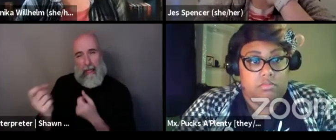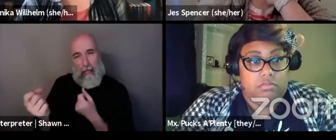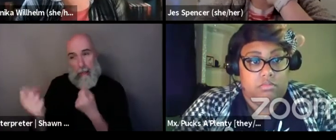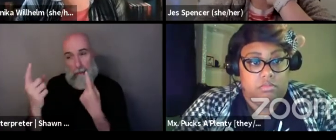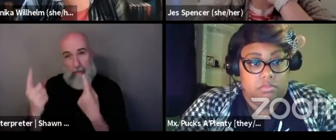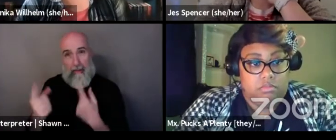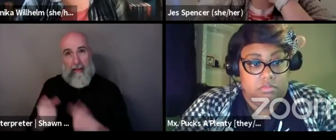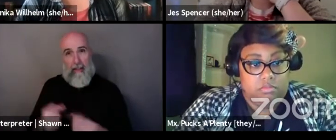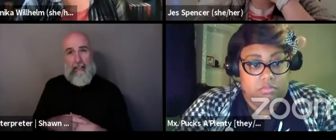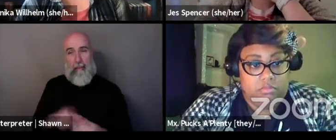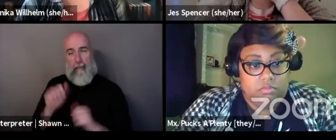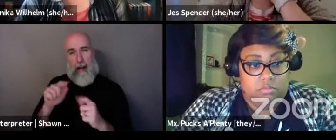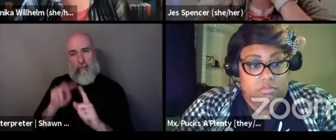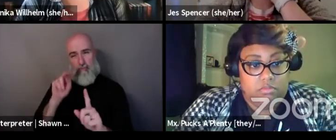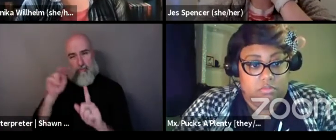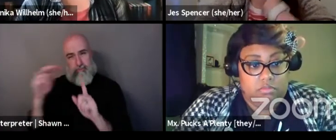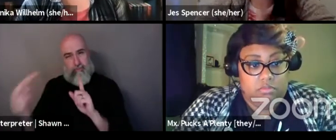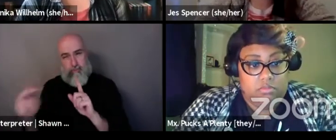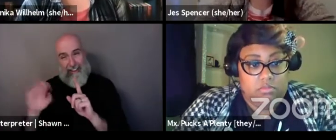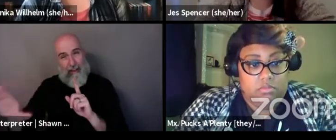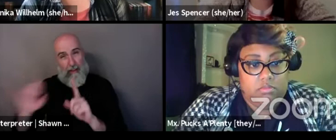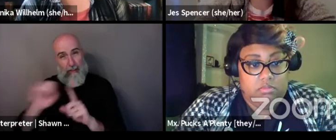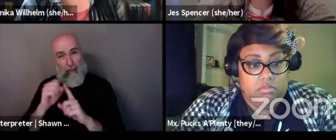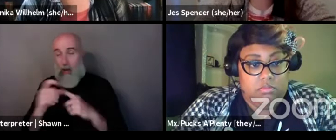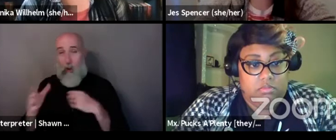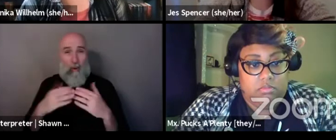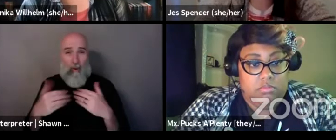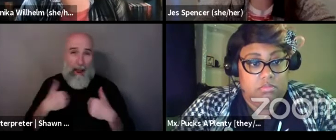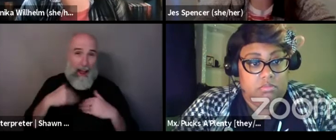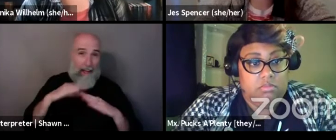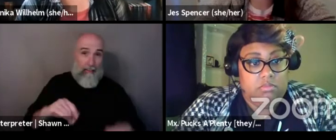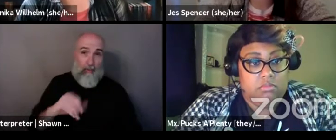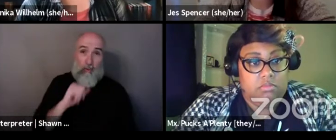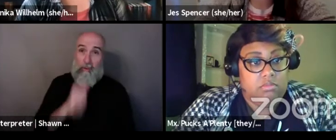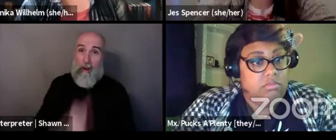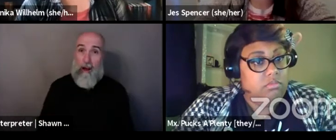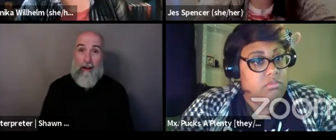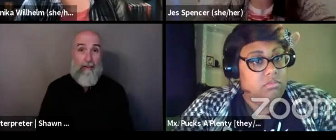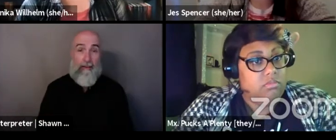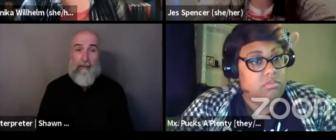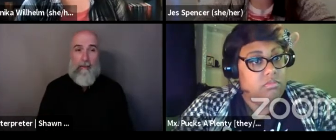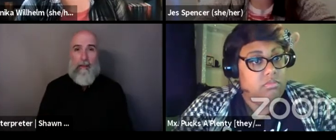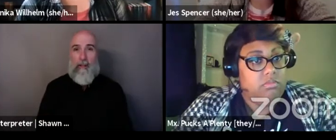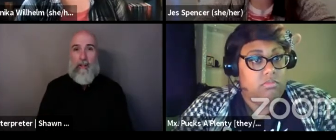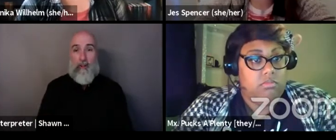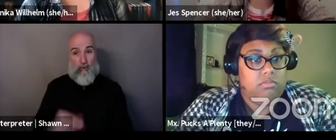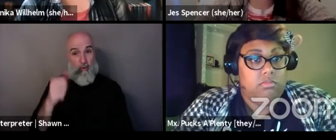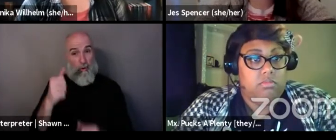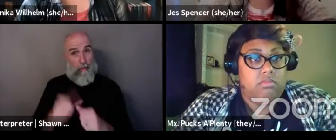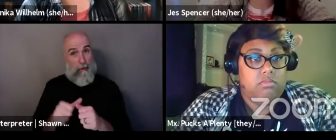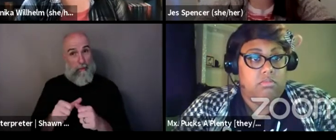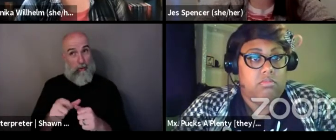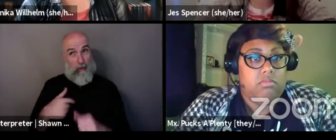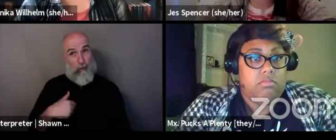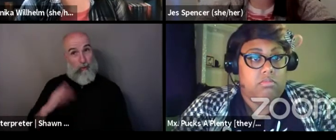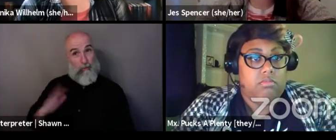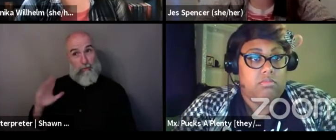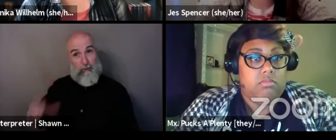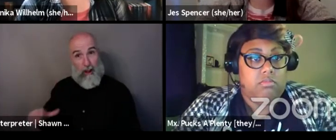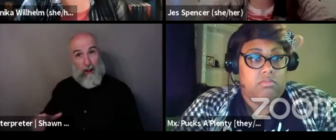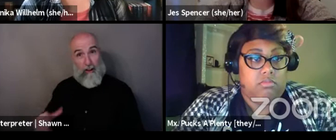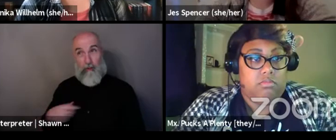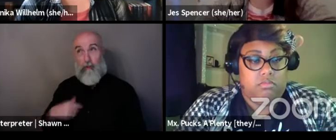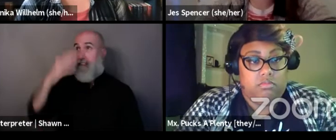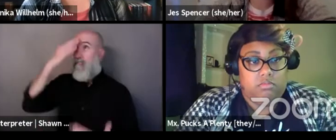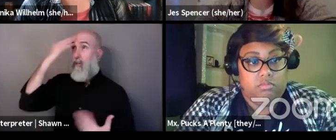put yourself in someone else's situation, even whether you have kids or not. Like, don't you remember you were a child? Like, did we forget